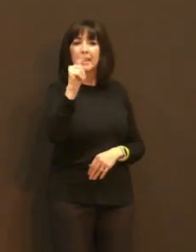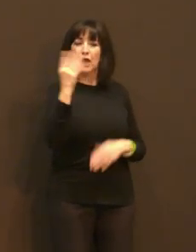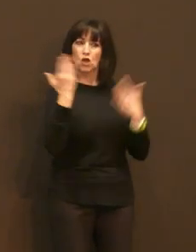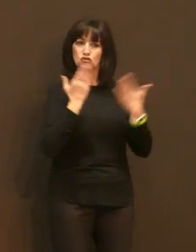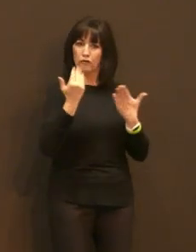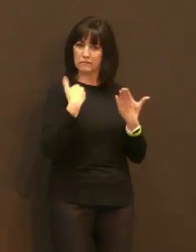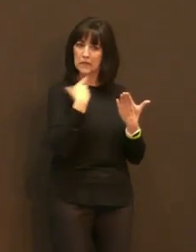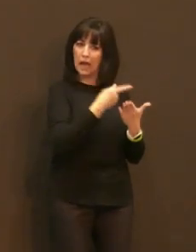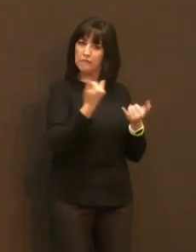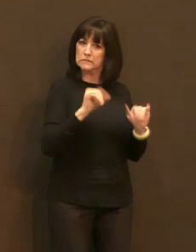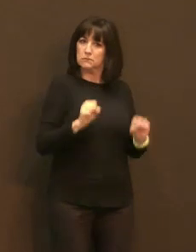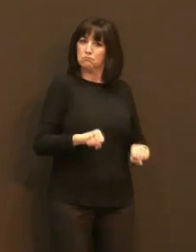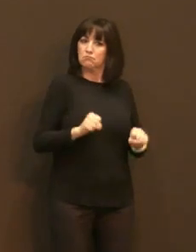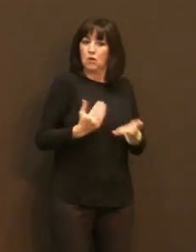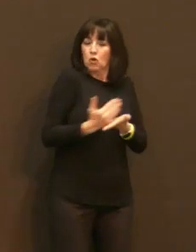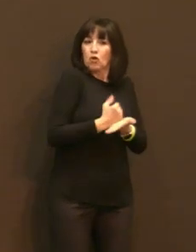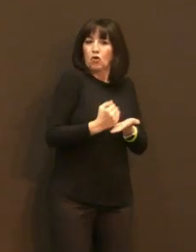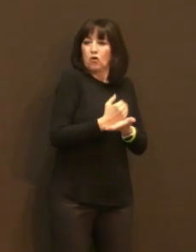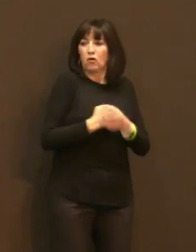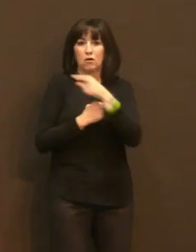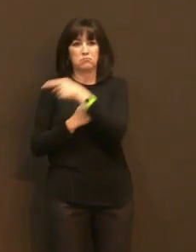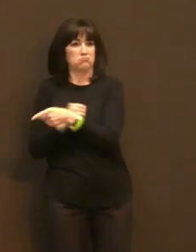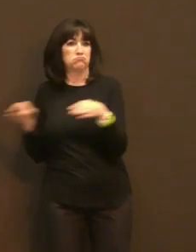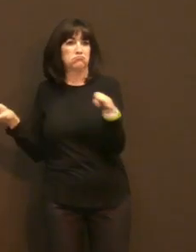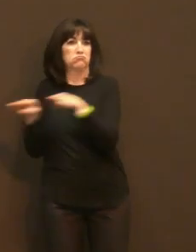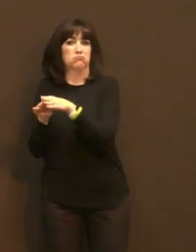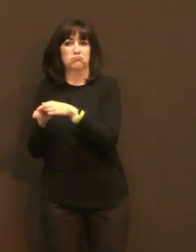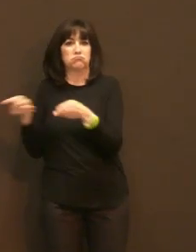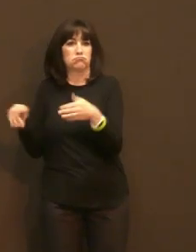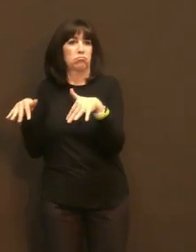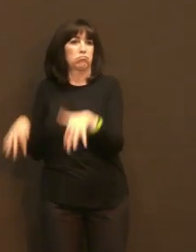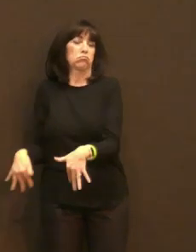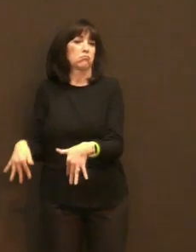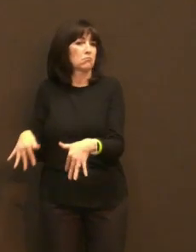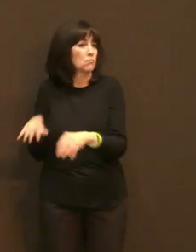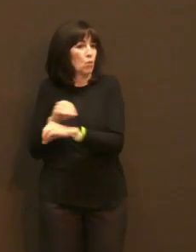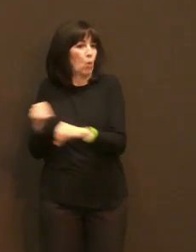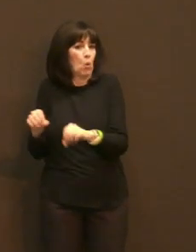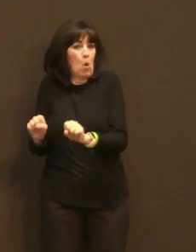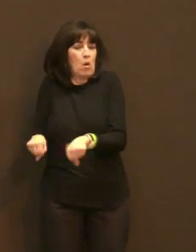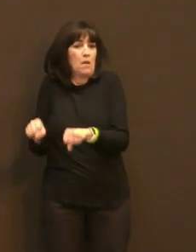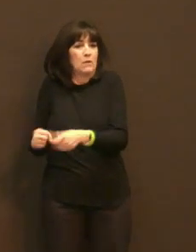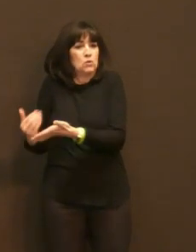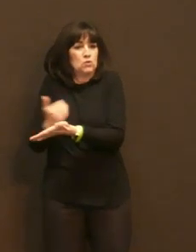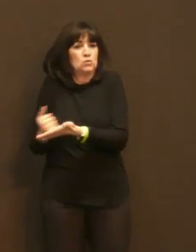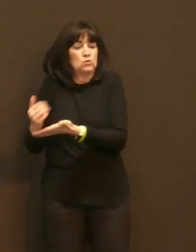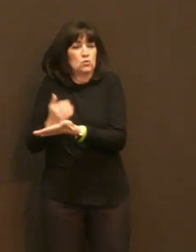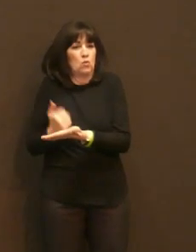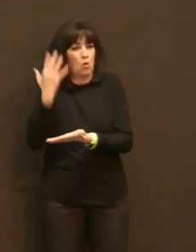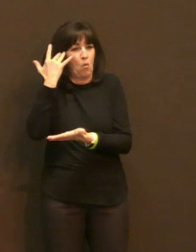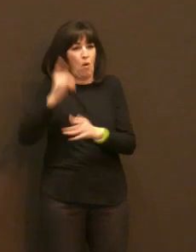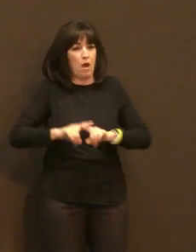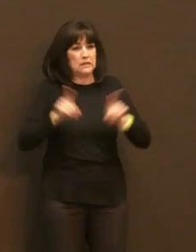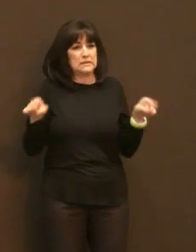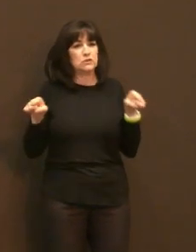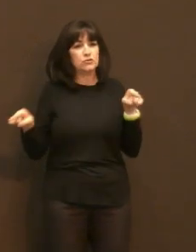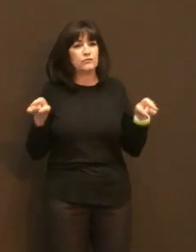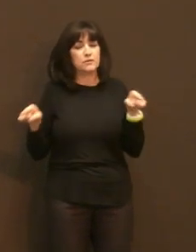Yeah, if I understand the question correctly, the requirements or the limits to